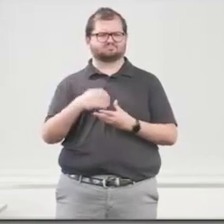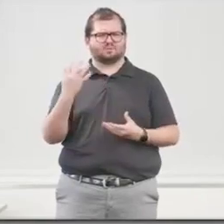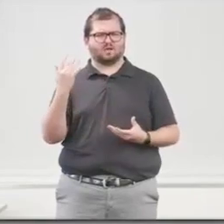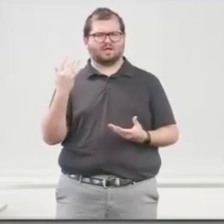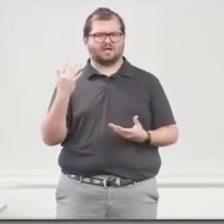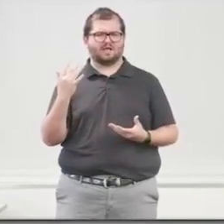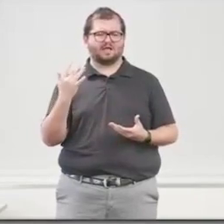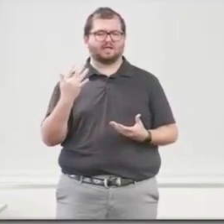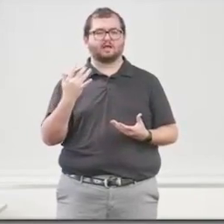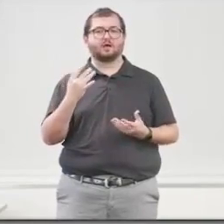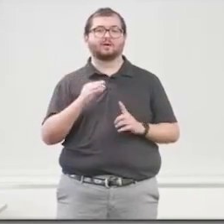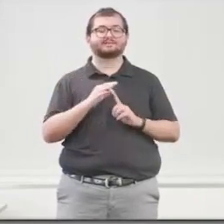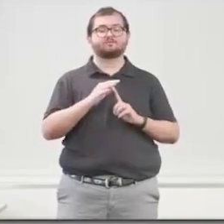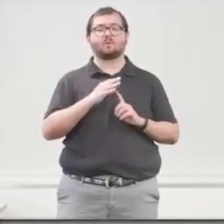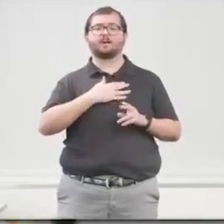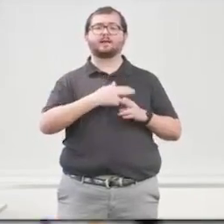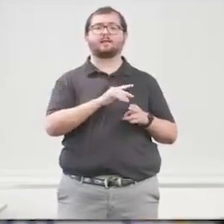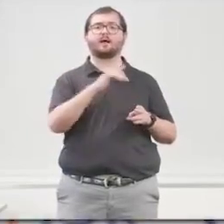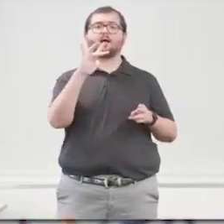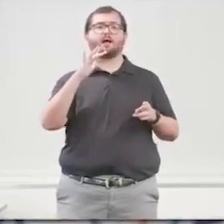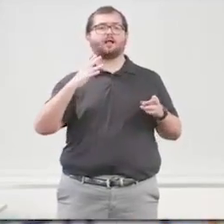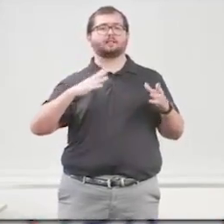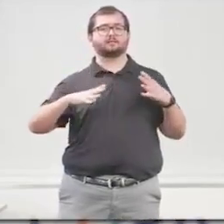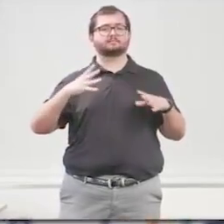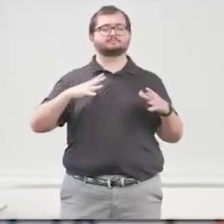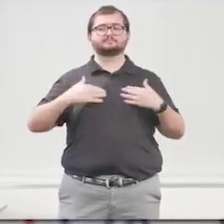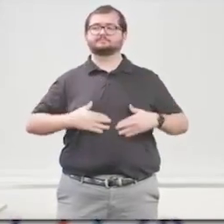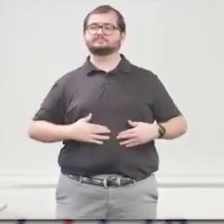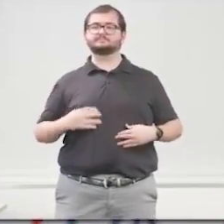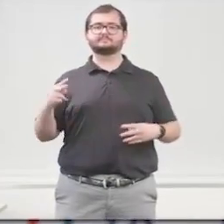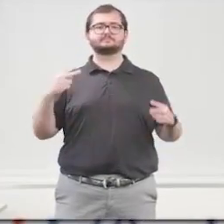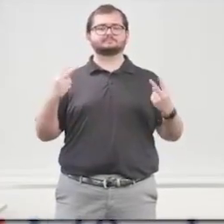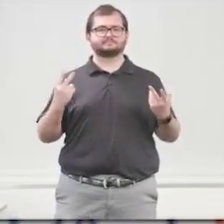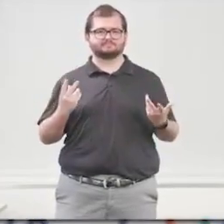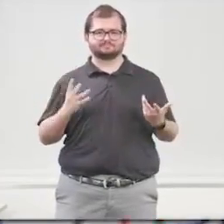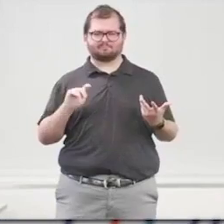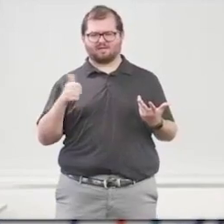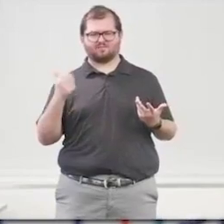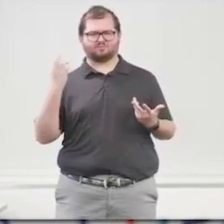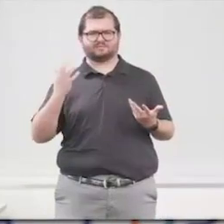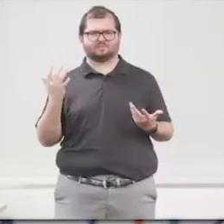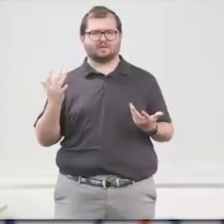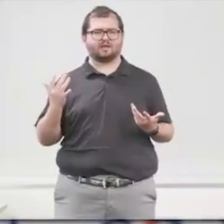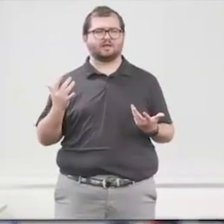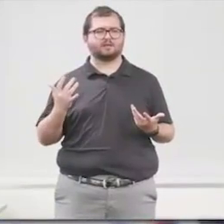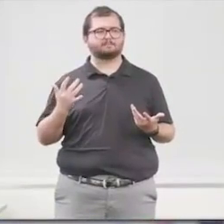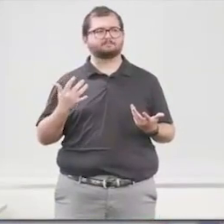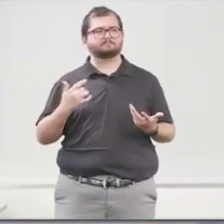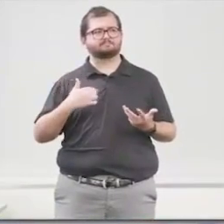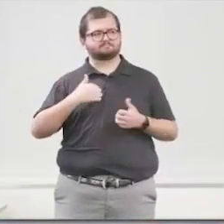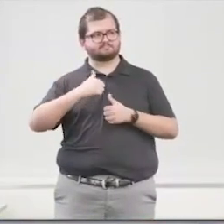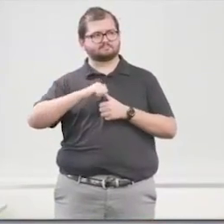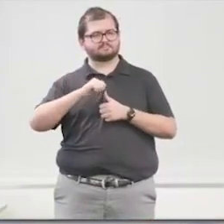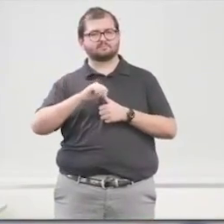the glory and the glam, a guy in uniform, it's like a cool thing to do. But I remember responding with a Phoenix truck